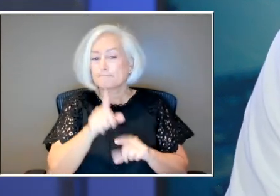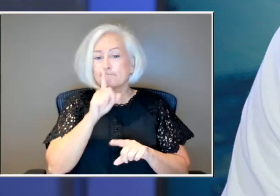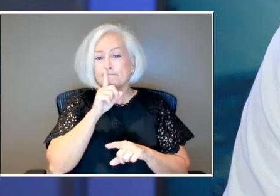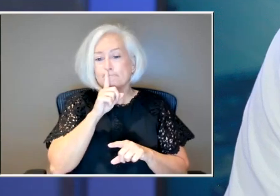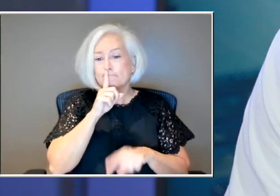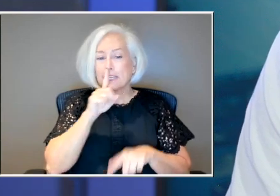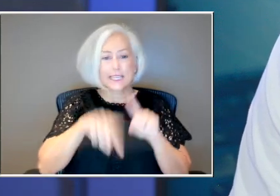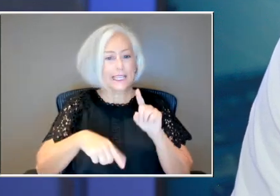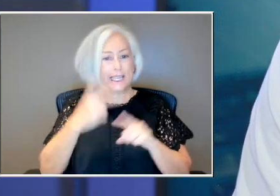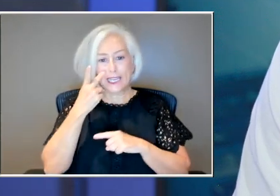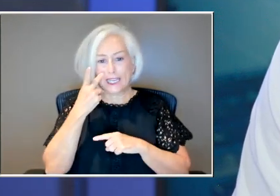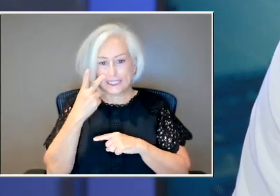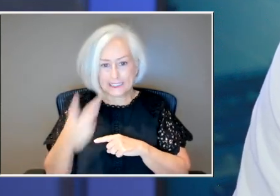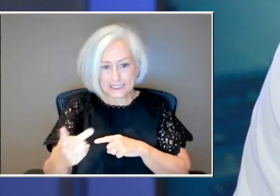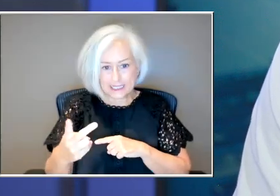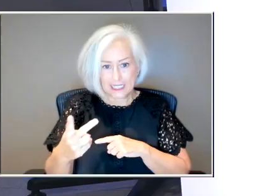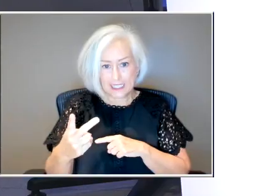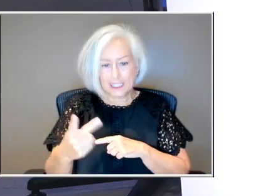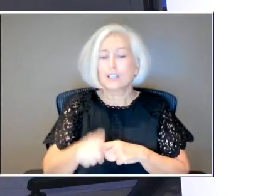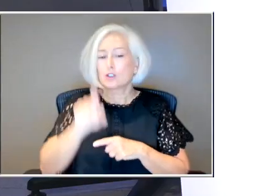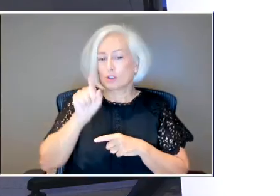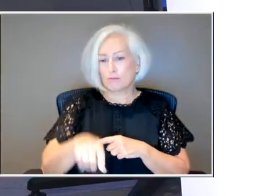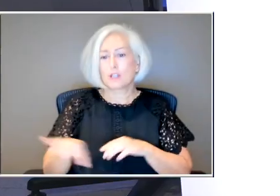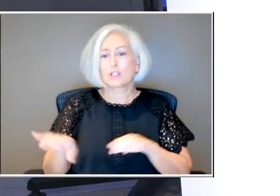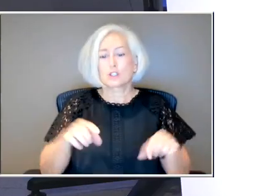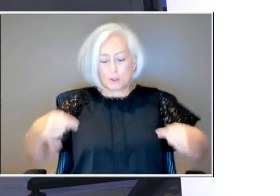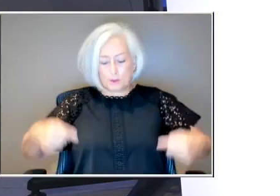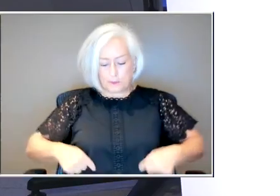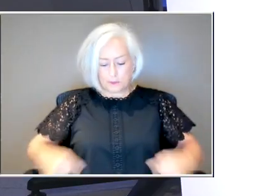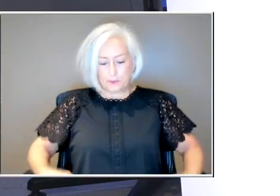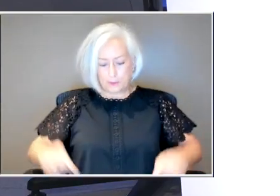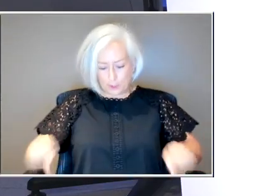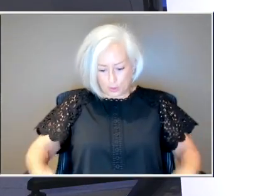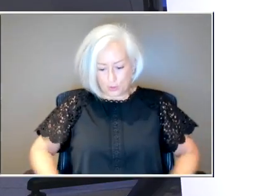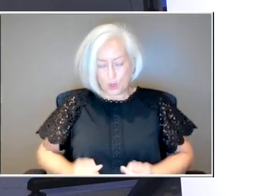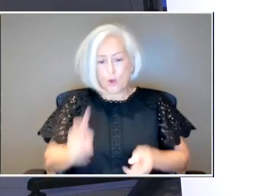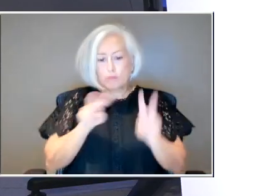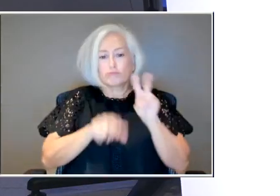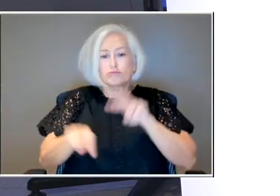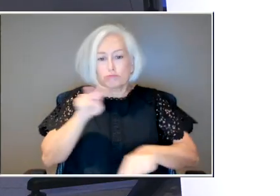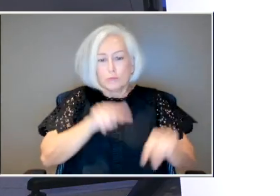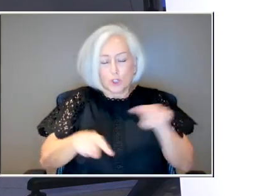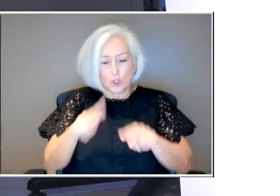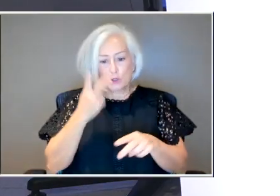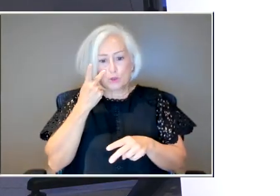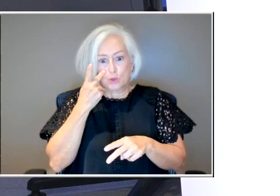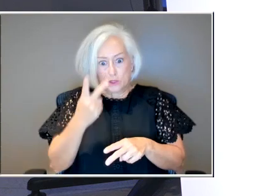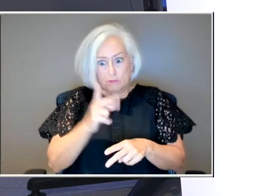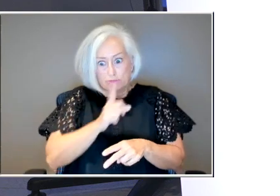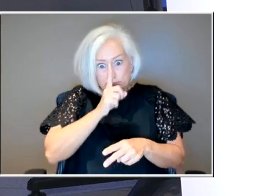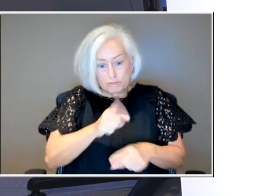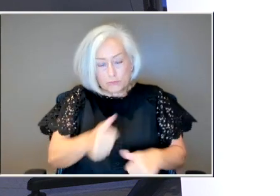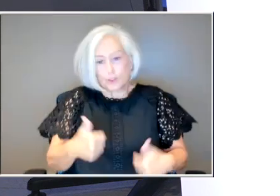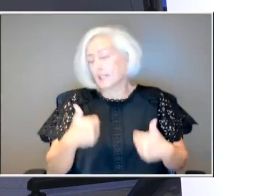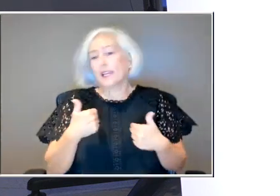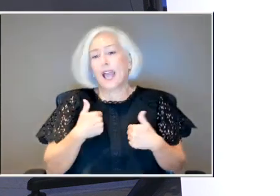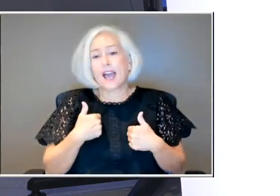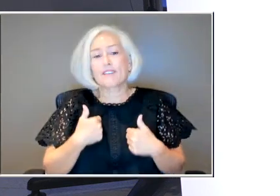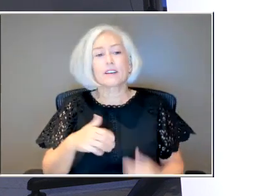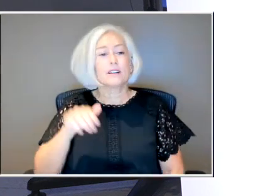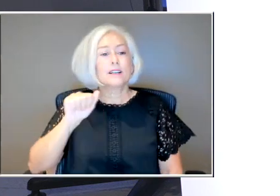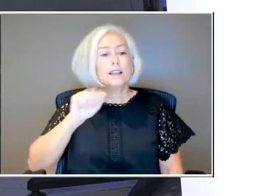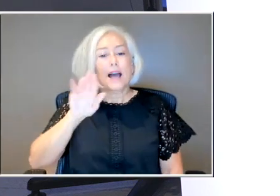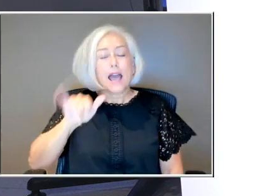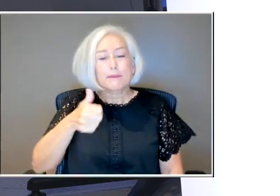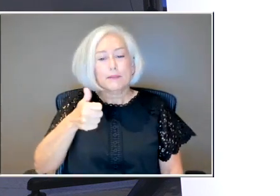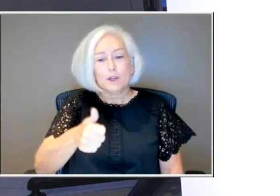establish a definitive diagnosis. Now, Abby had these, this pain and just kind of literally suffered through it and just got used to it. So